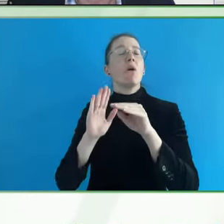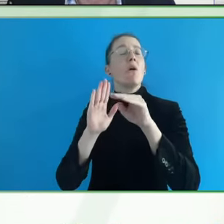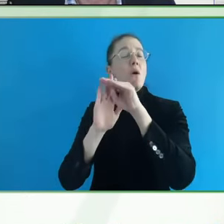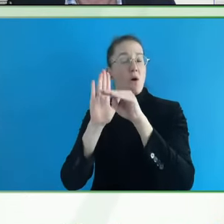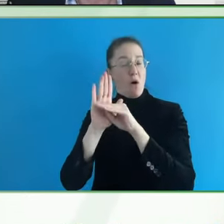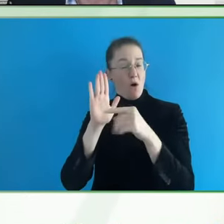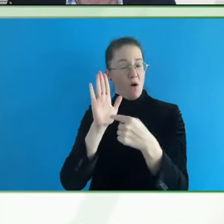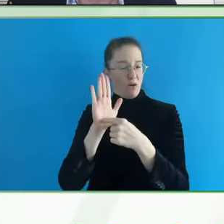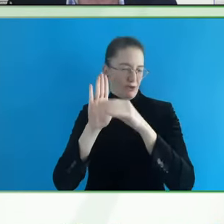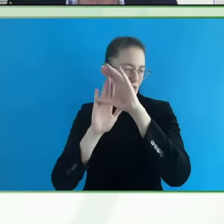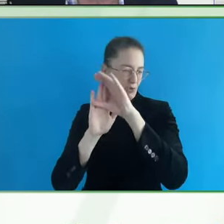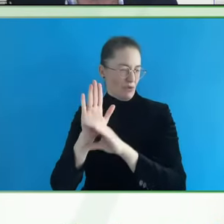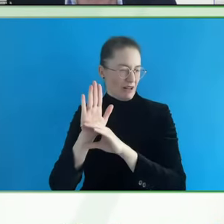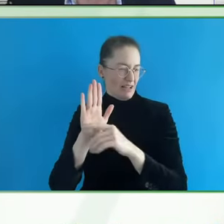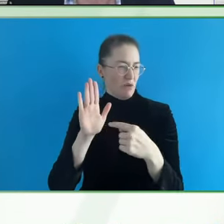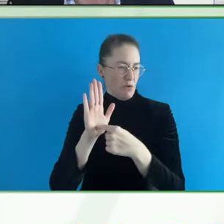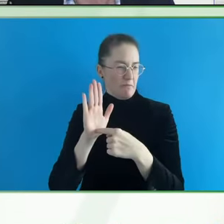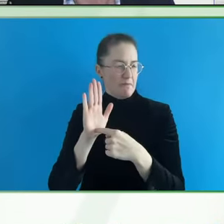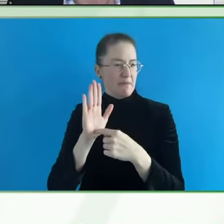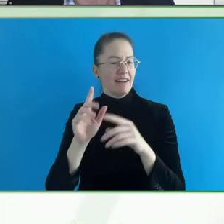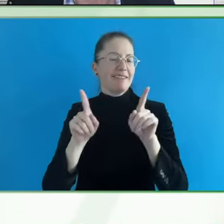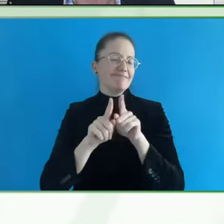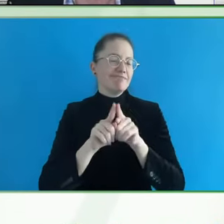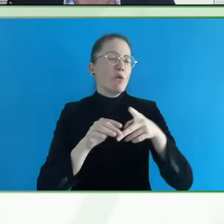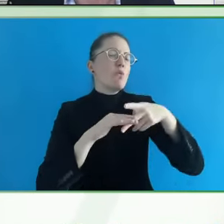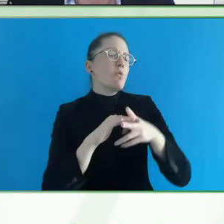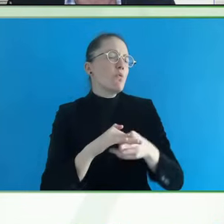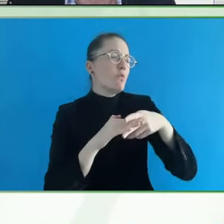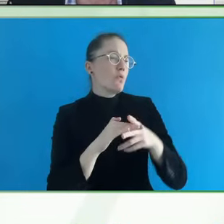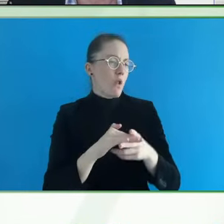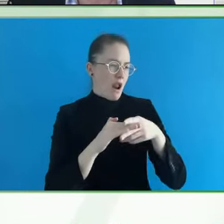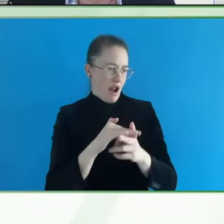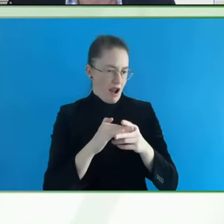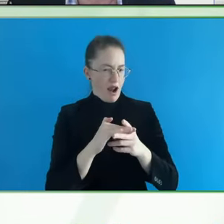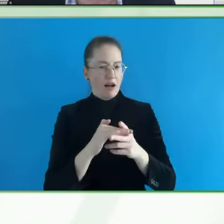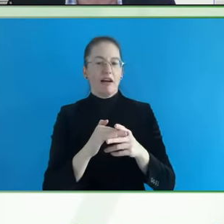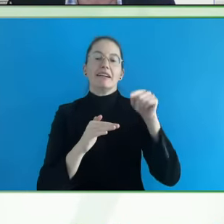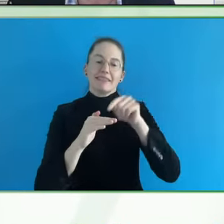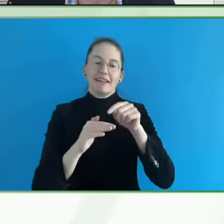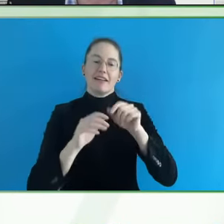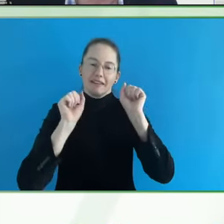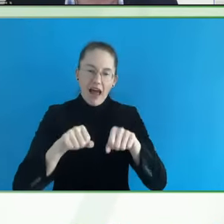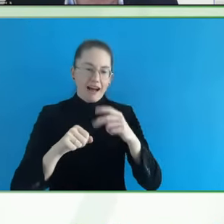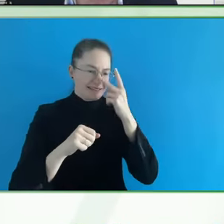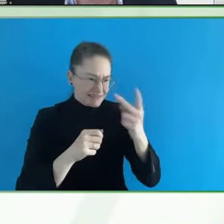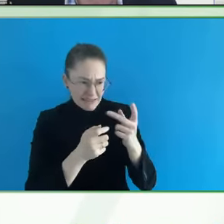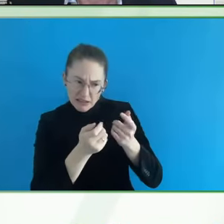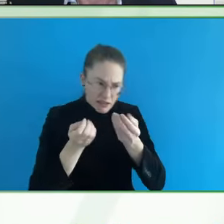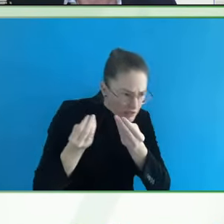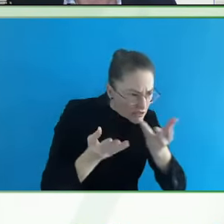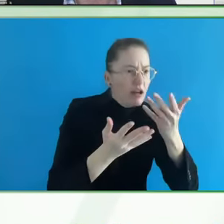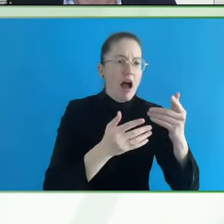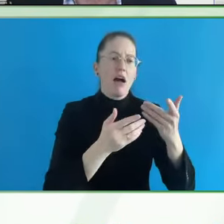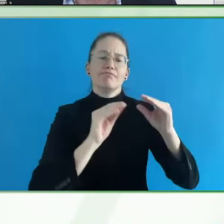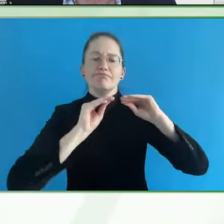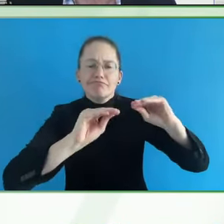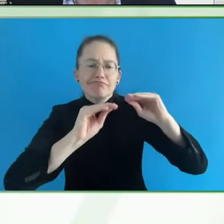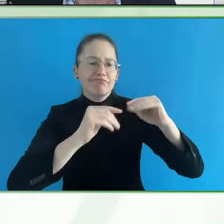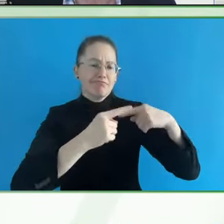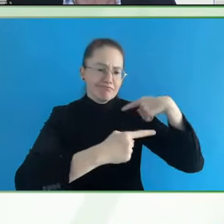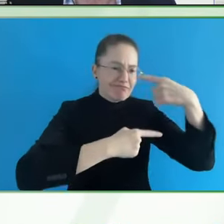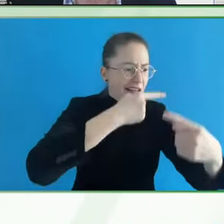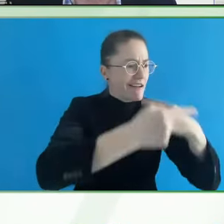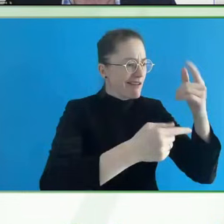students, without in any case being a barrier that generates early school leaving or